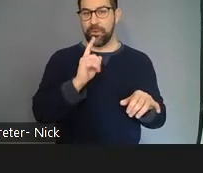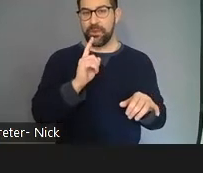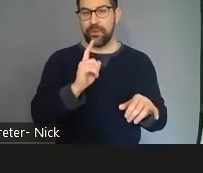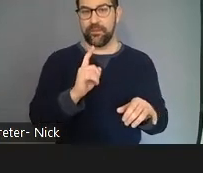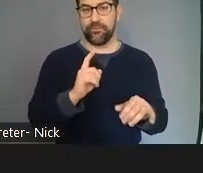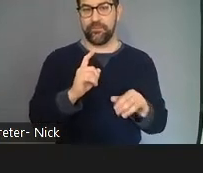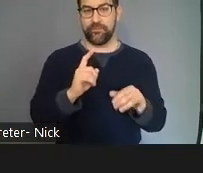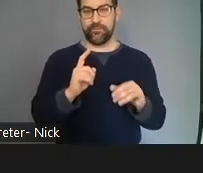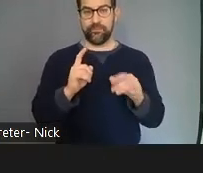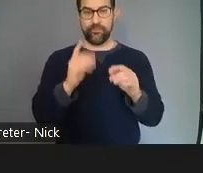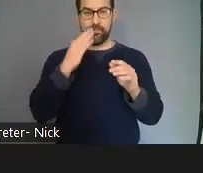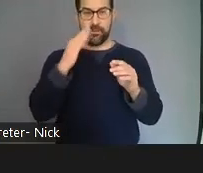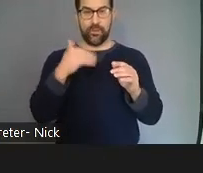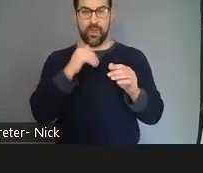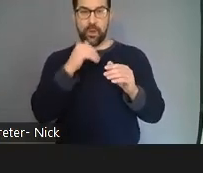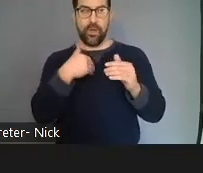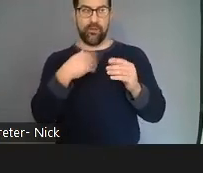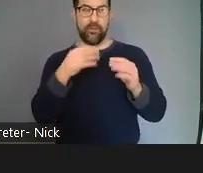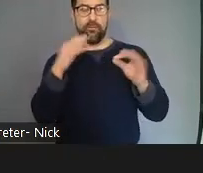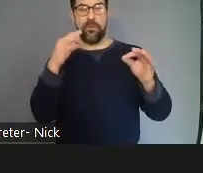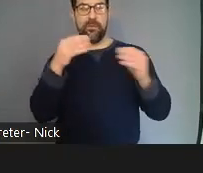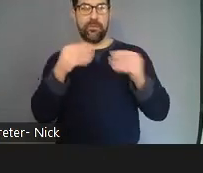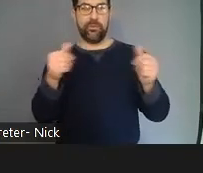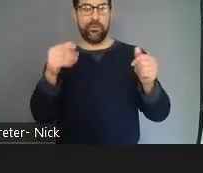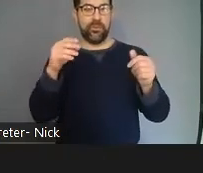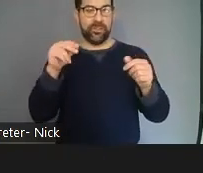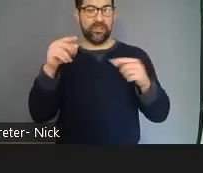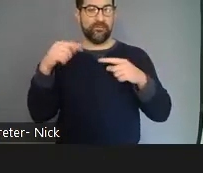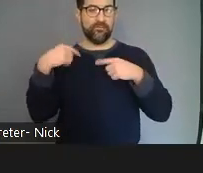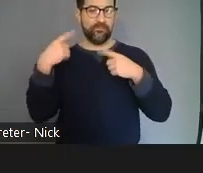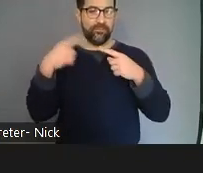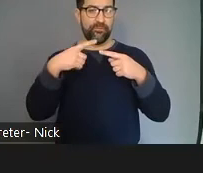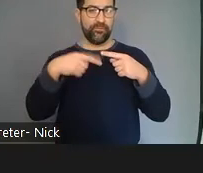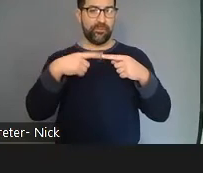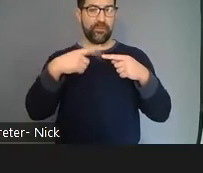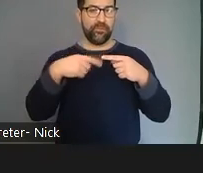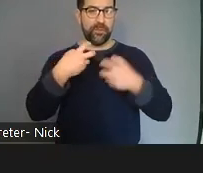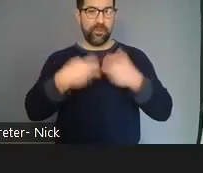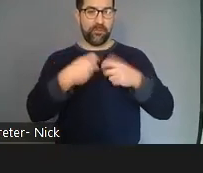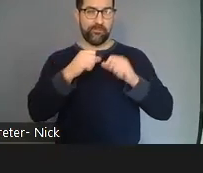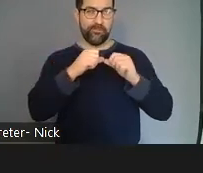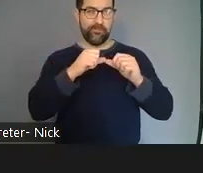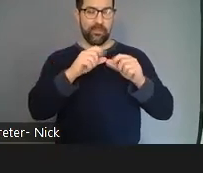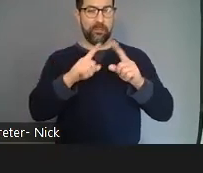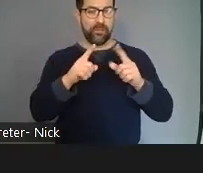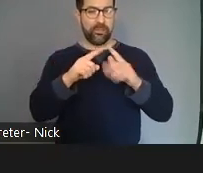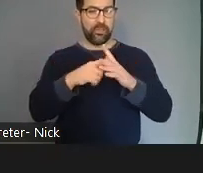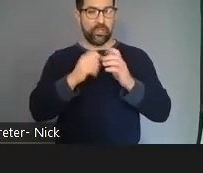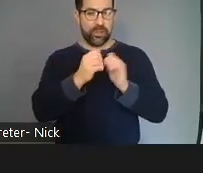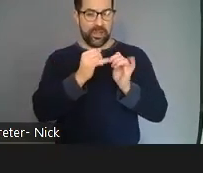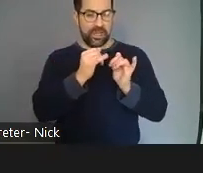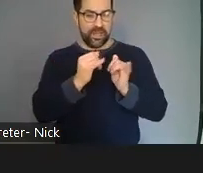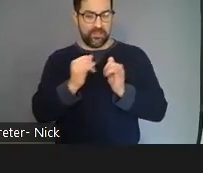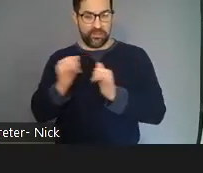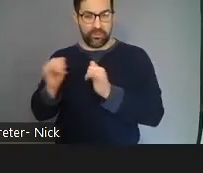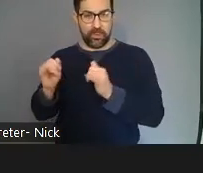any tangible solution because this is a systemic thing. But I do think it all starts with the individual. Like we all have to take